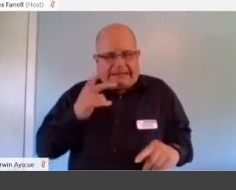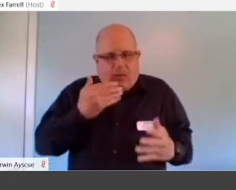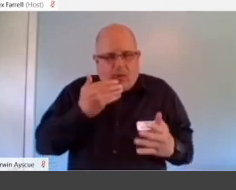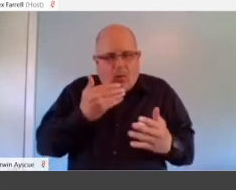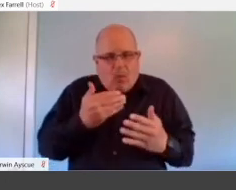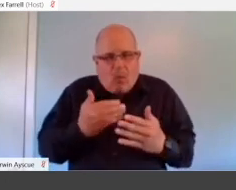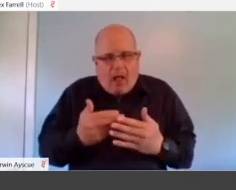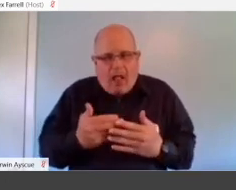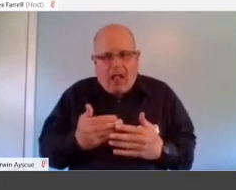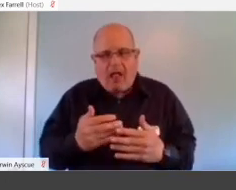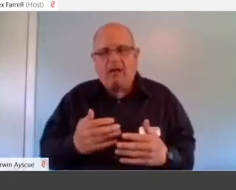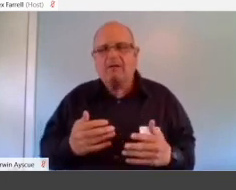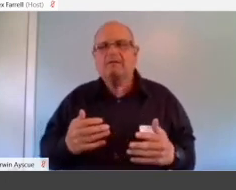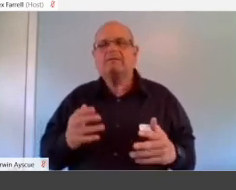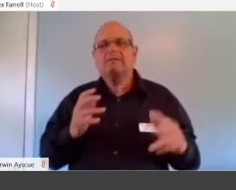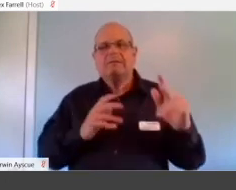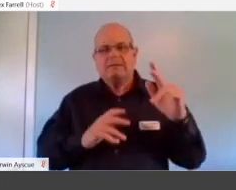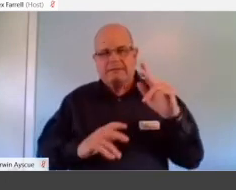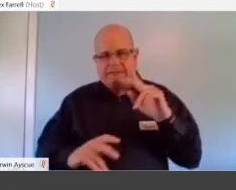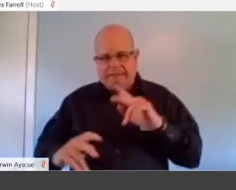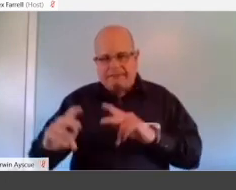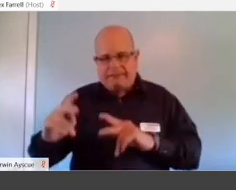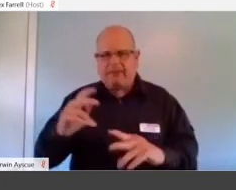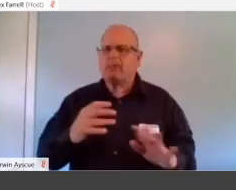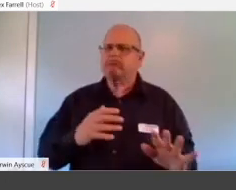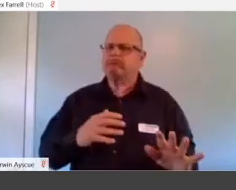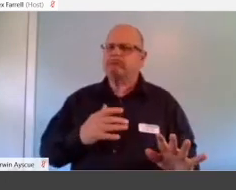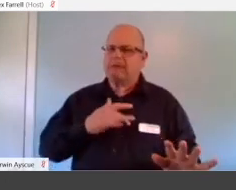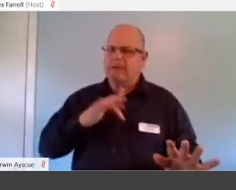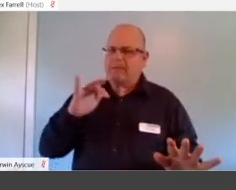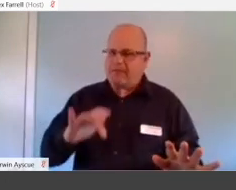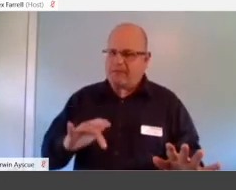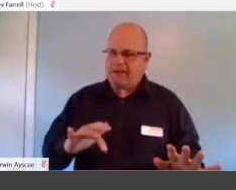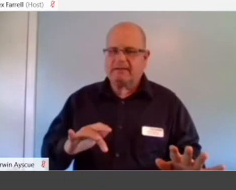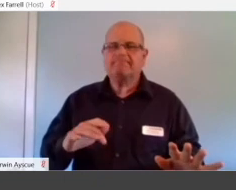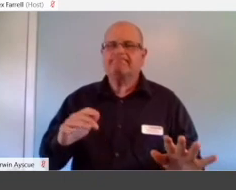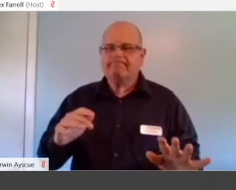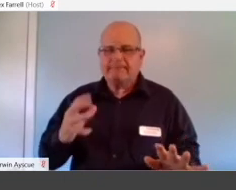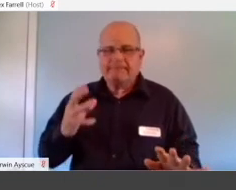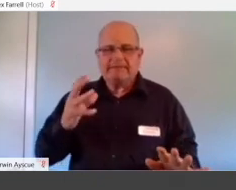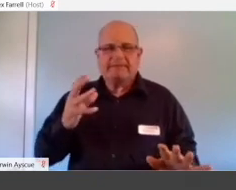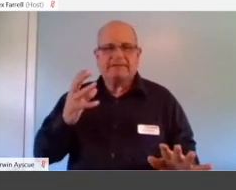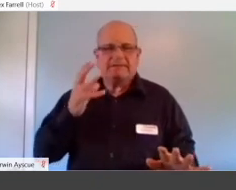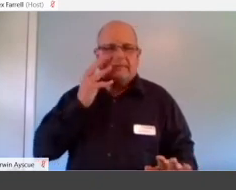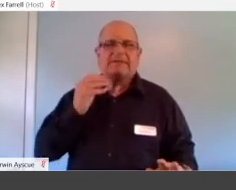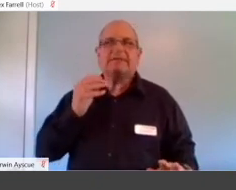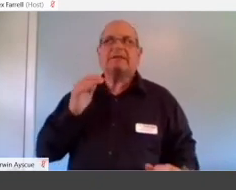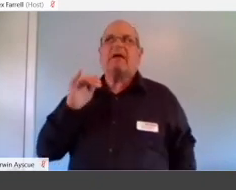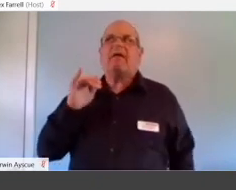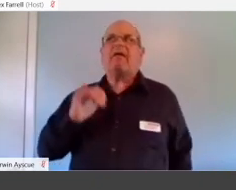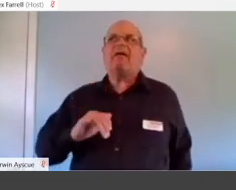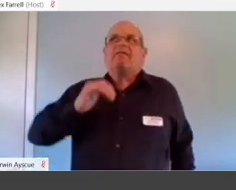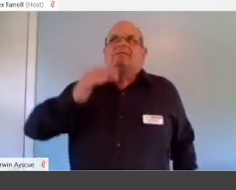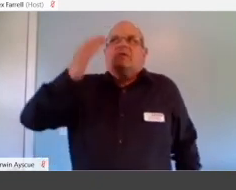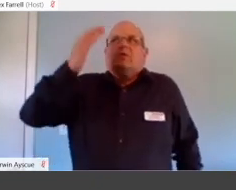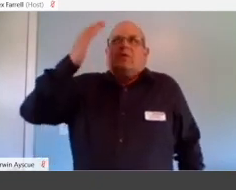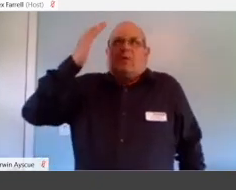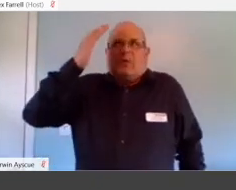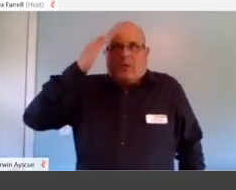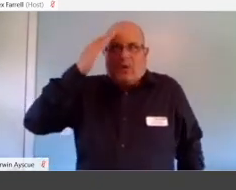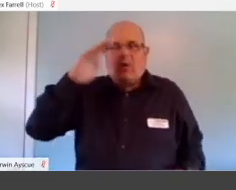just let people, to your point, Leslie, being empathetic, actually experience what that site is like when you have a different